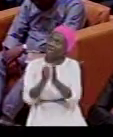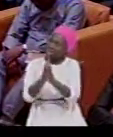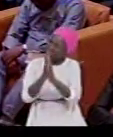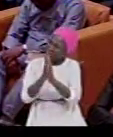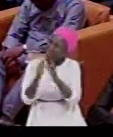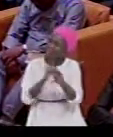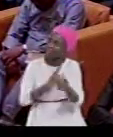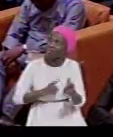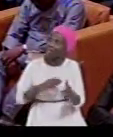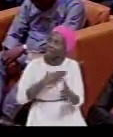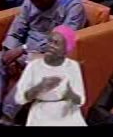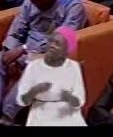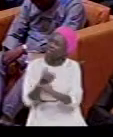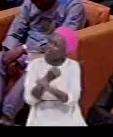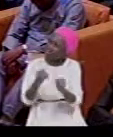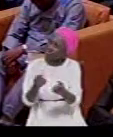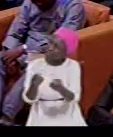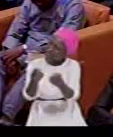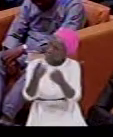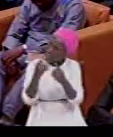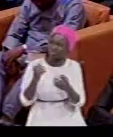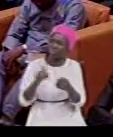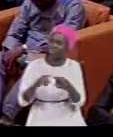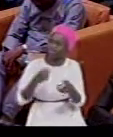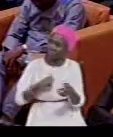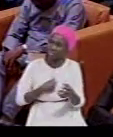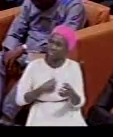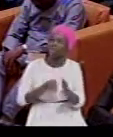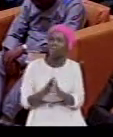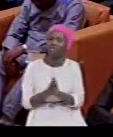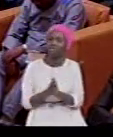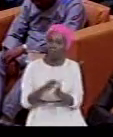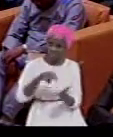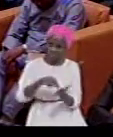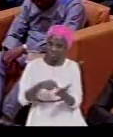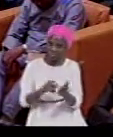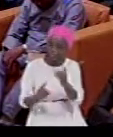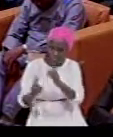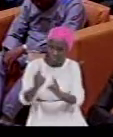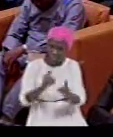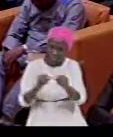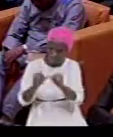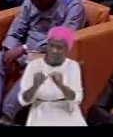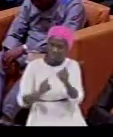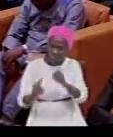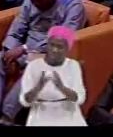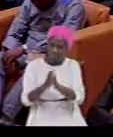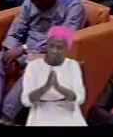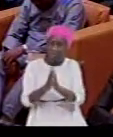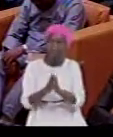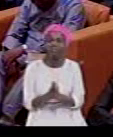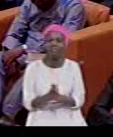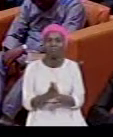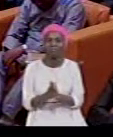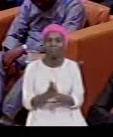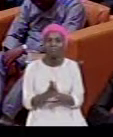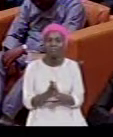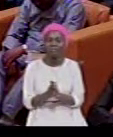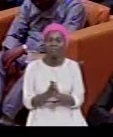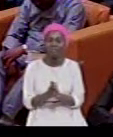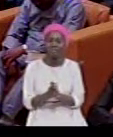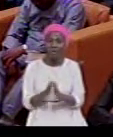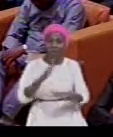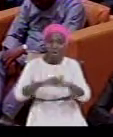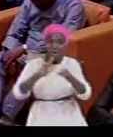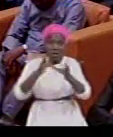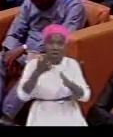his salvation comes to me. Stand up as you are raising up your hand, online, over